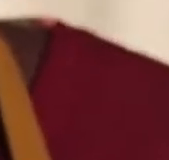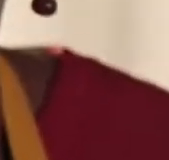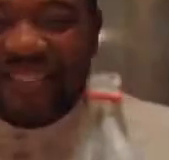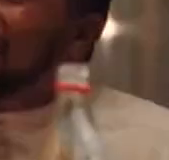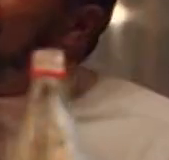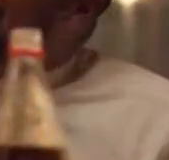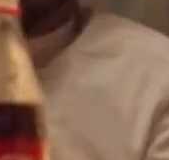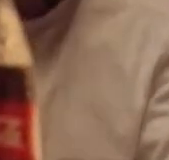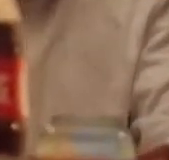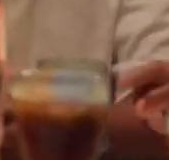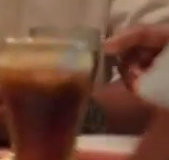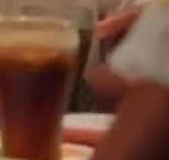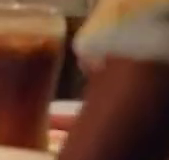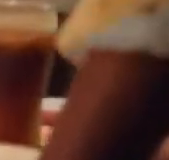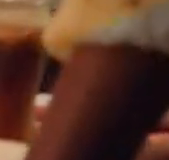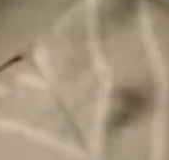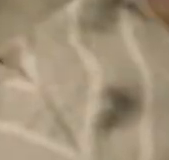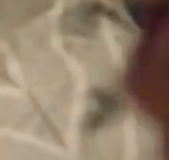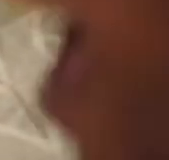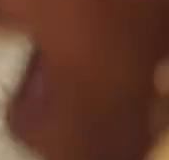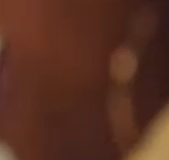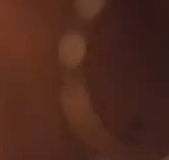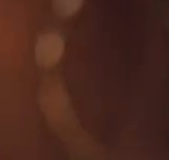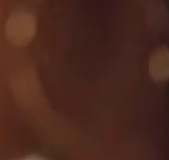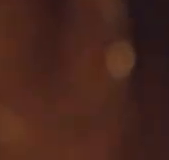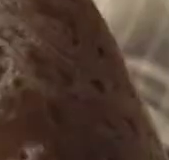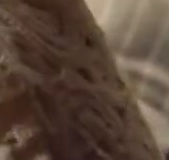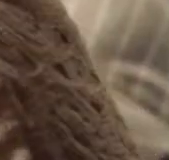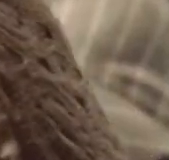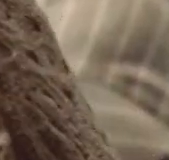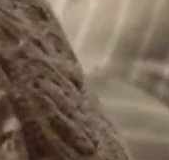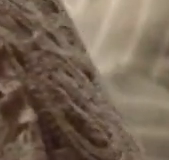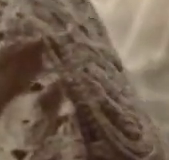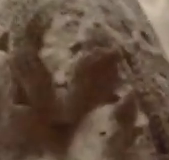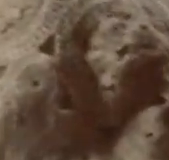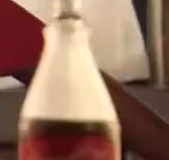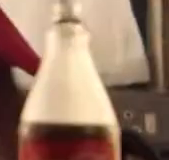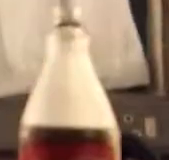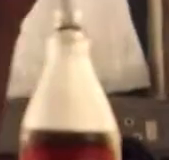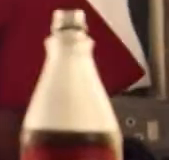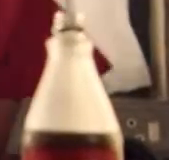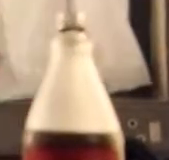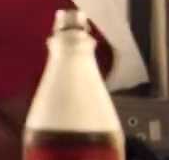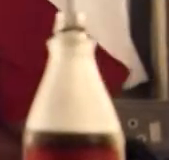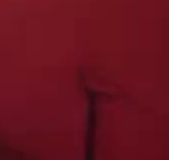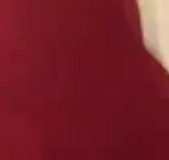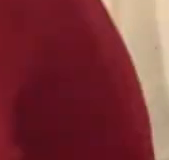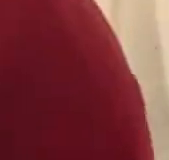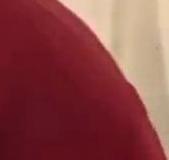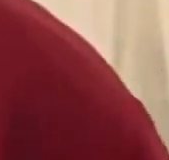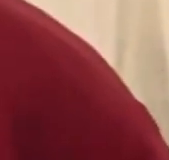serving up your best, eating together, and sharing more. Now, oh, we'll take nothing for